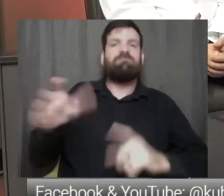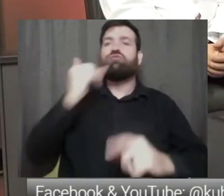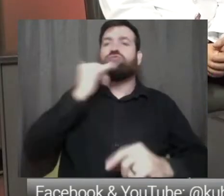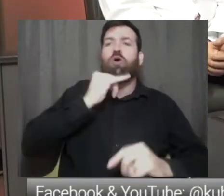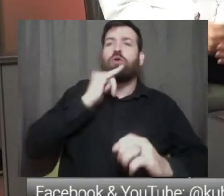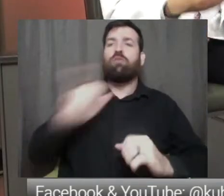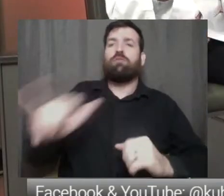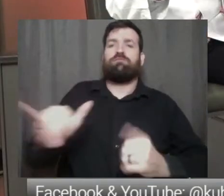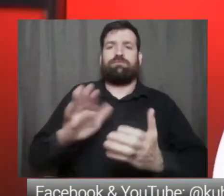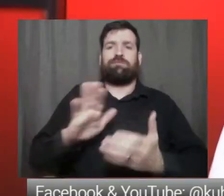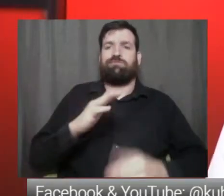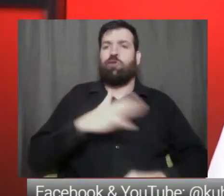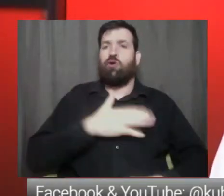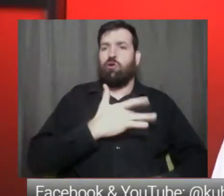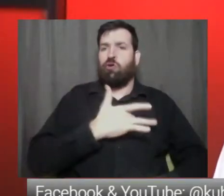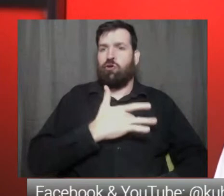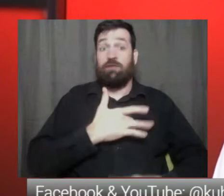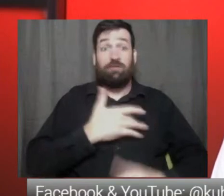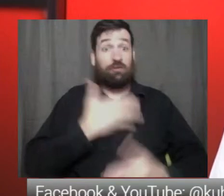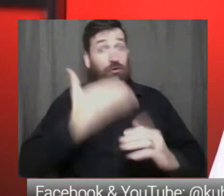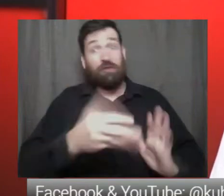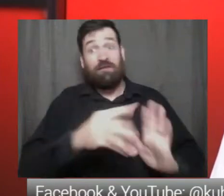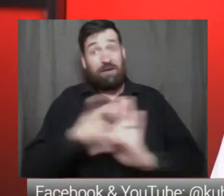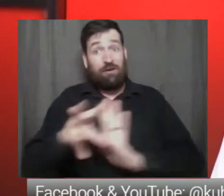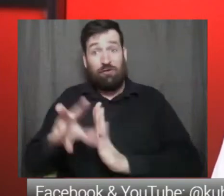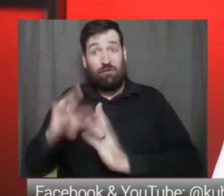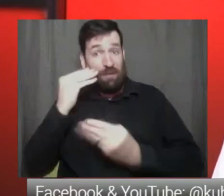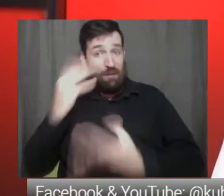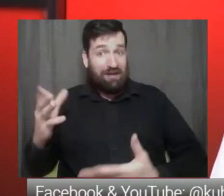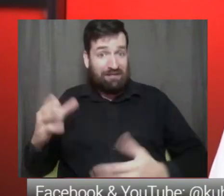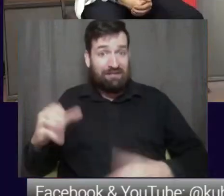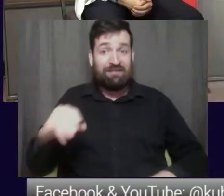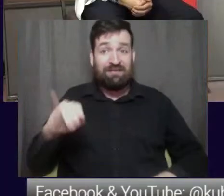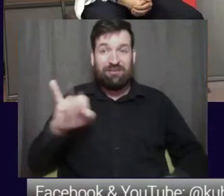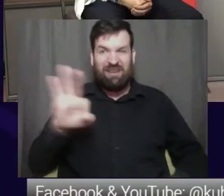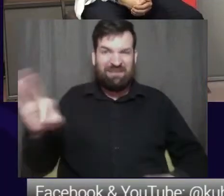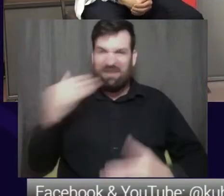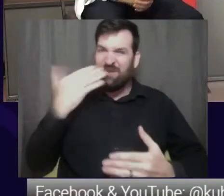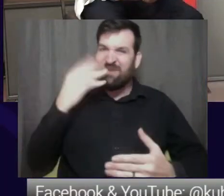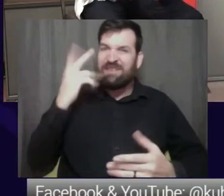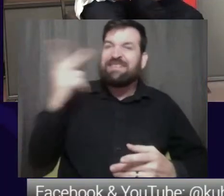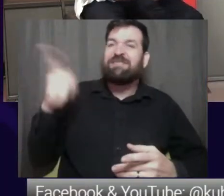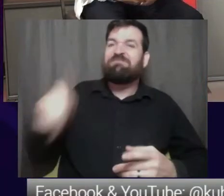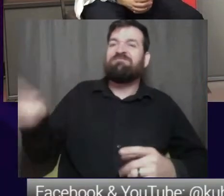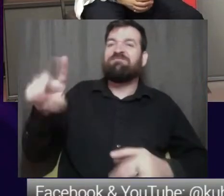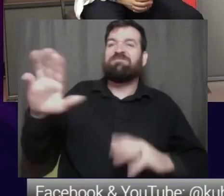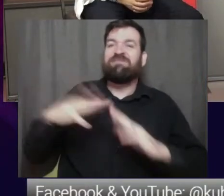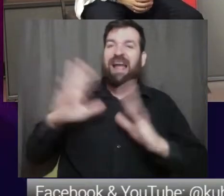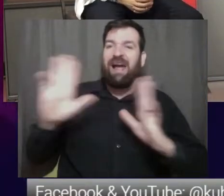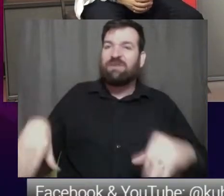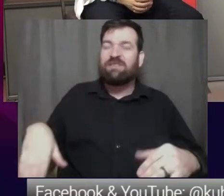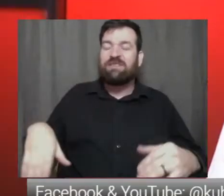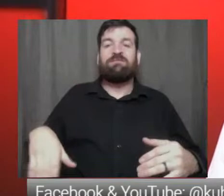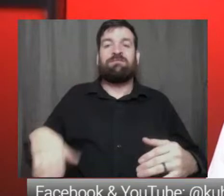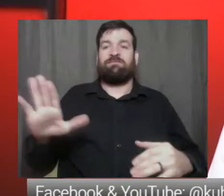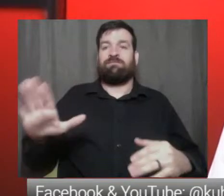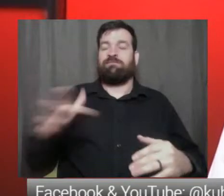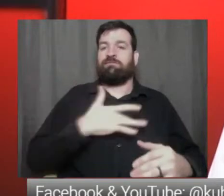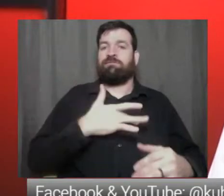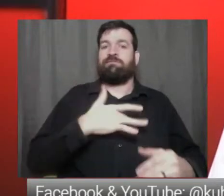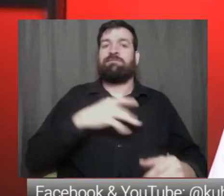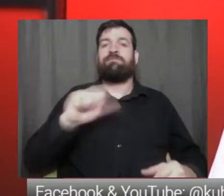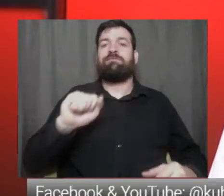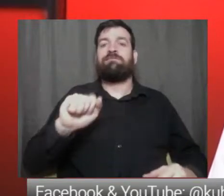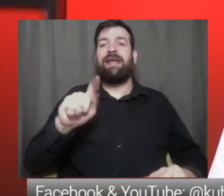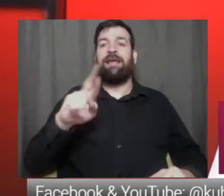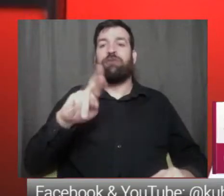great question. Great video, by the way, Jeff. It's so wonderful to see you in your home. And yeah. He had a condition called atrial fibrillation,